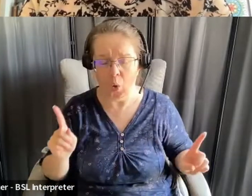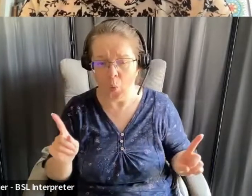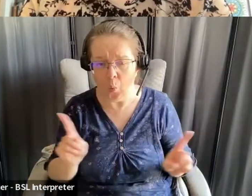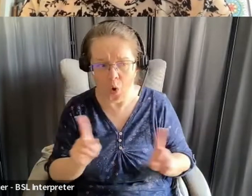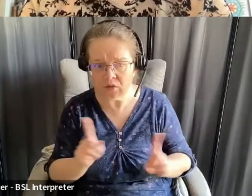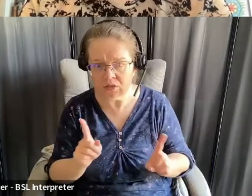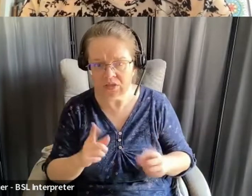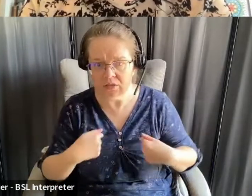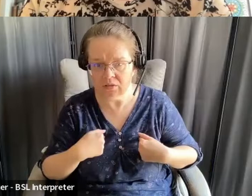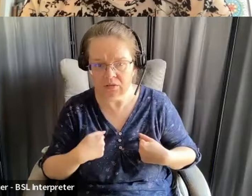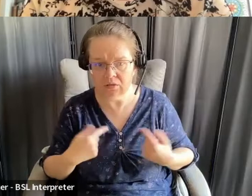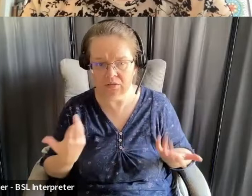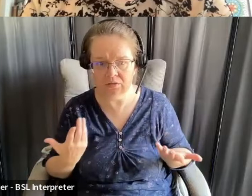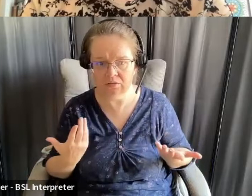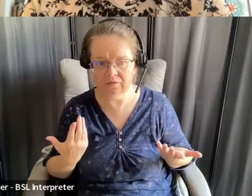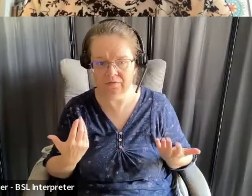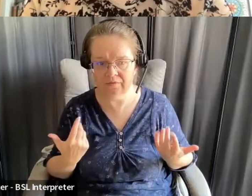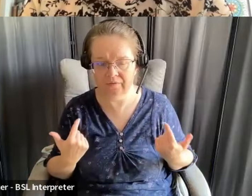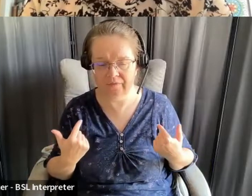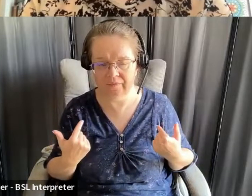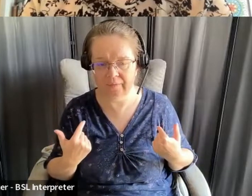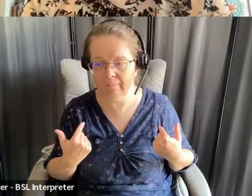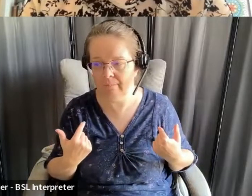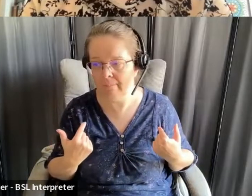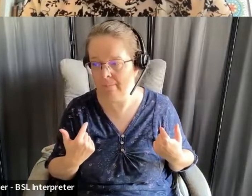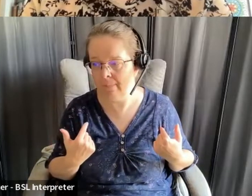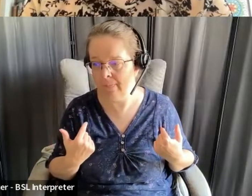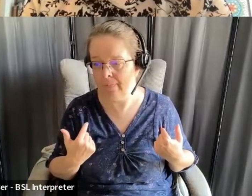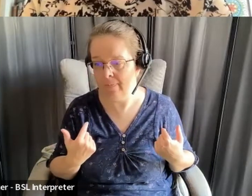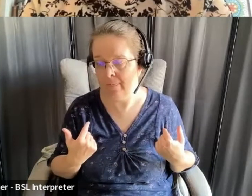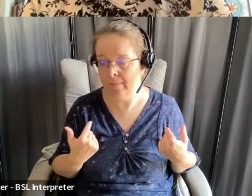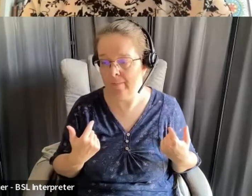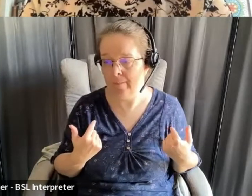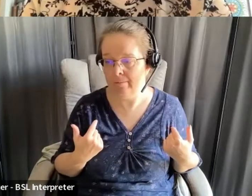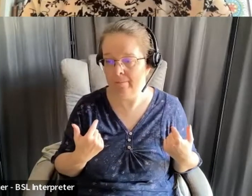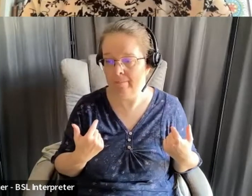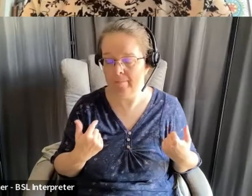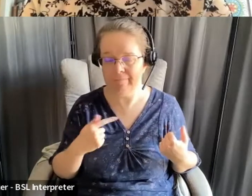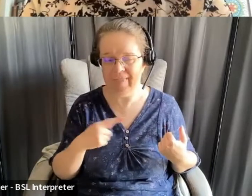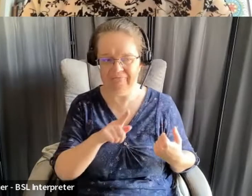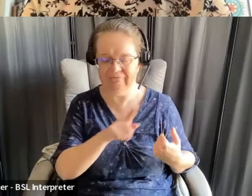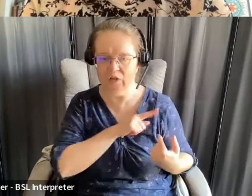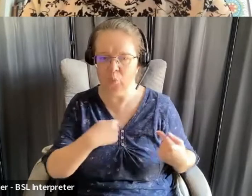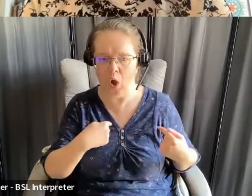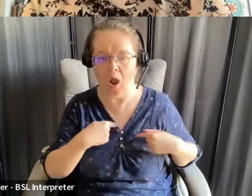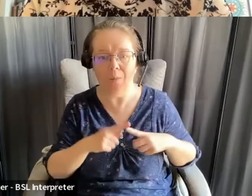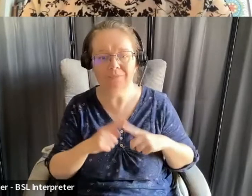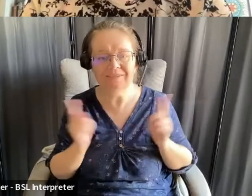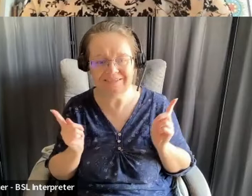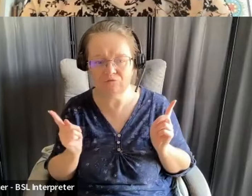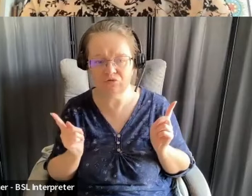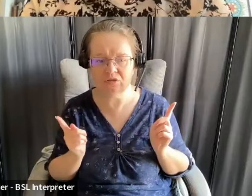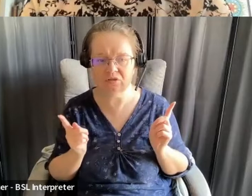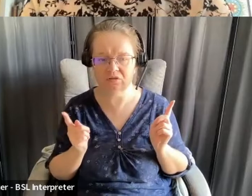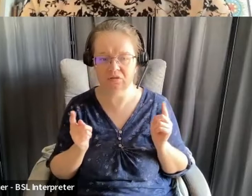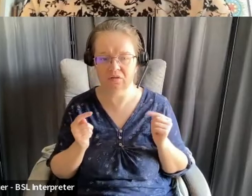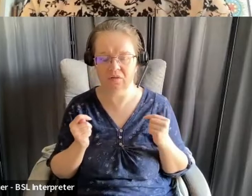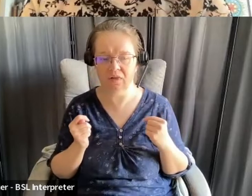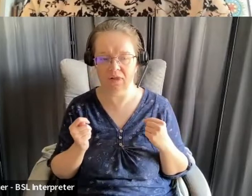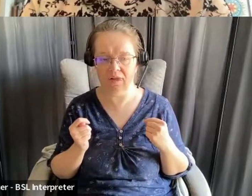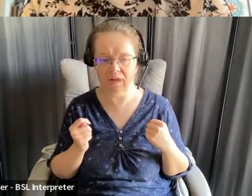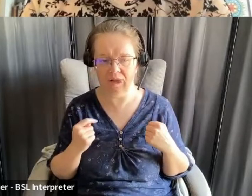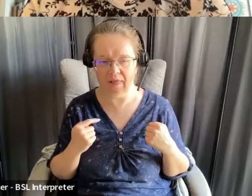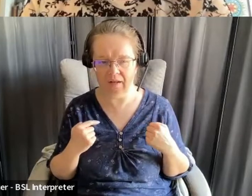for why I have the difficulties I had. And all the way through, you know, my world of work, and going right back